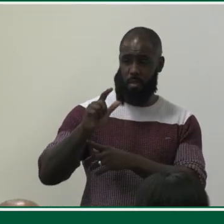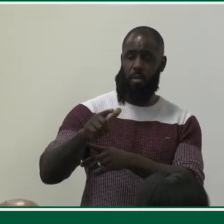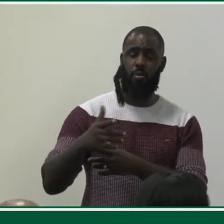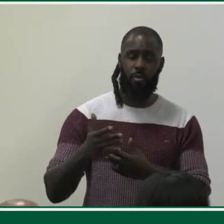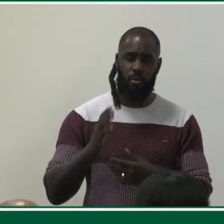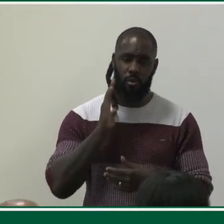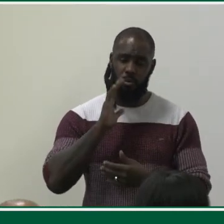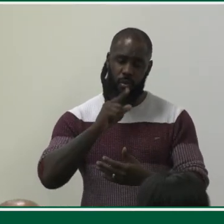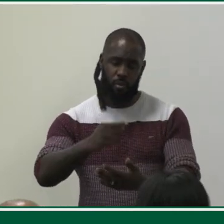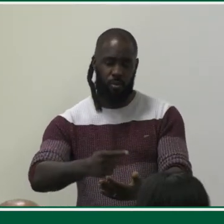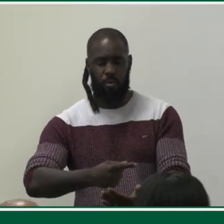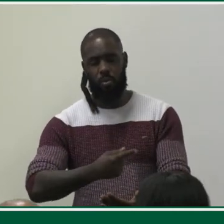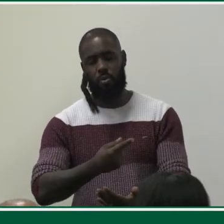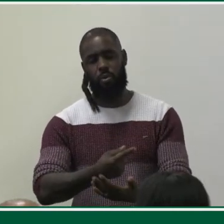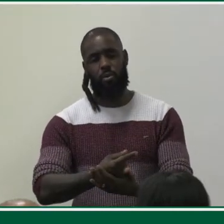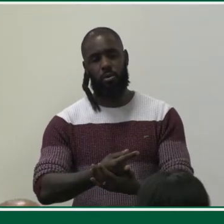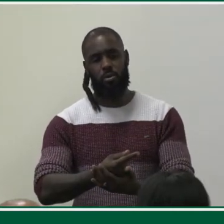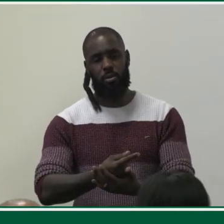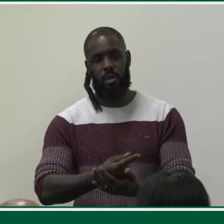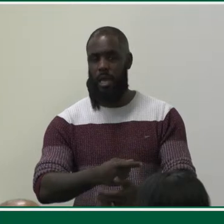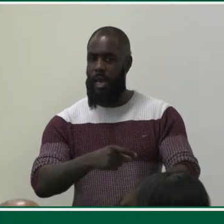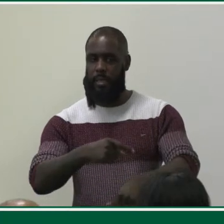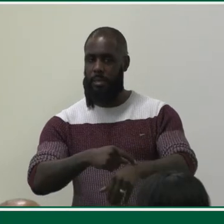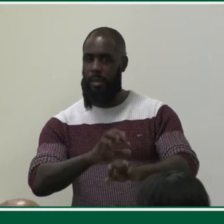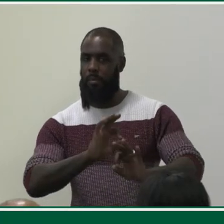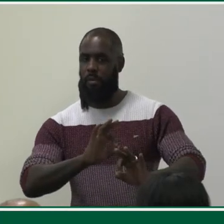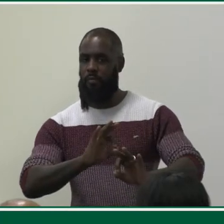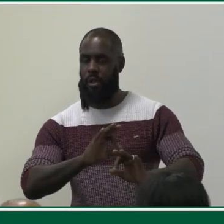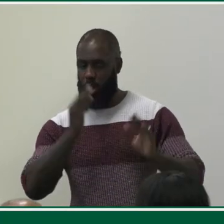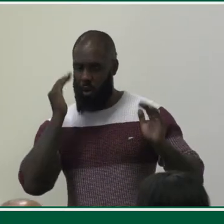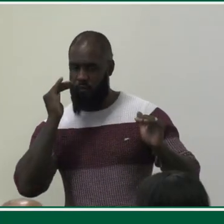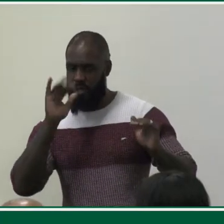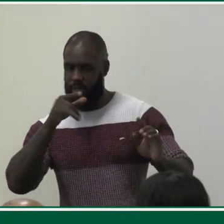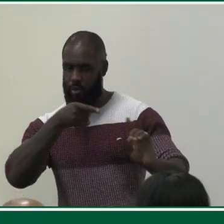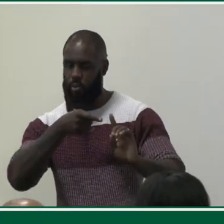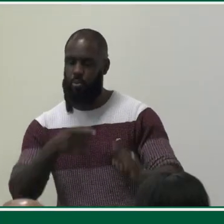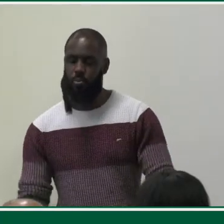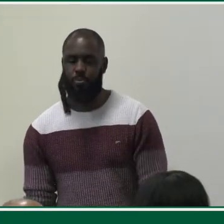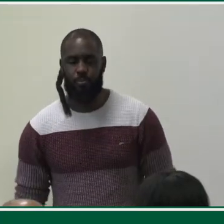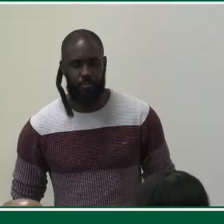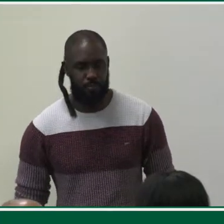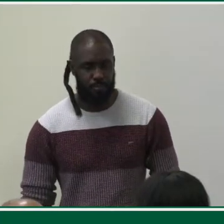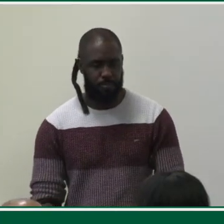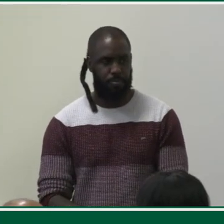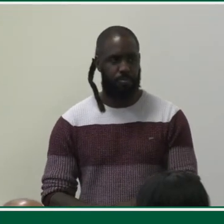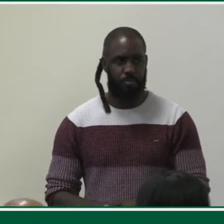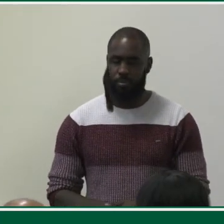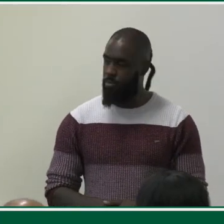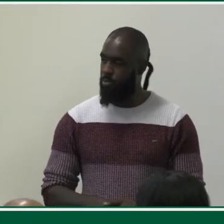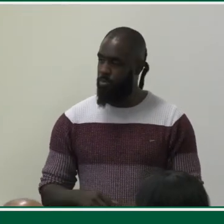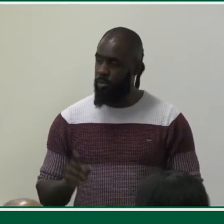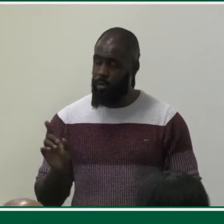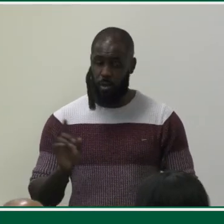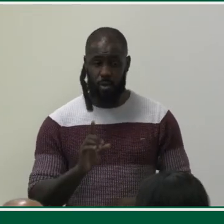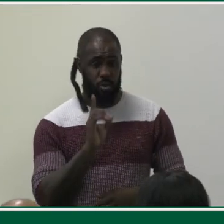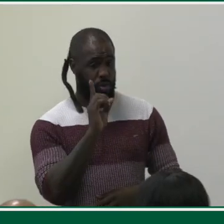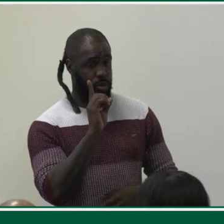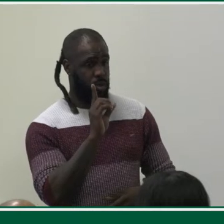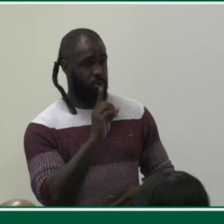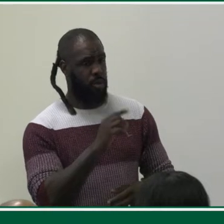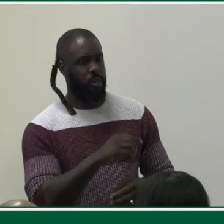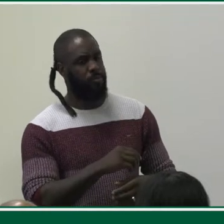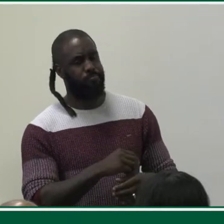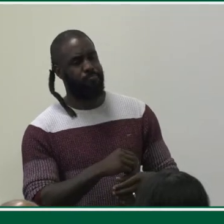will graduate and hopefully on time. All right. And so one of the most important